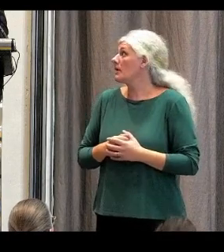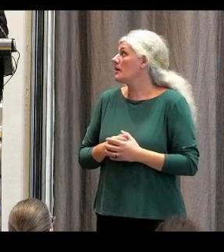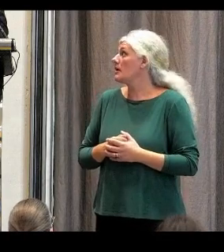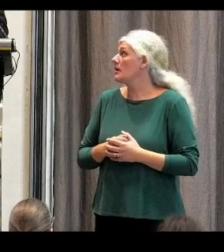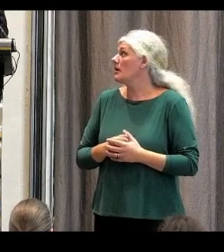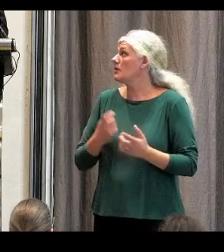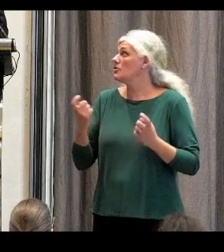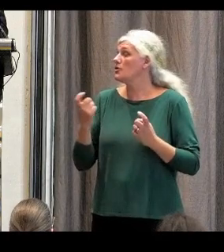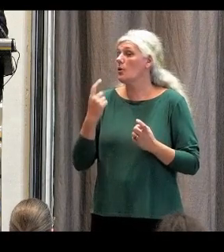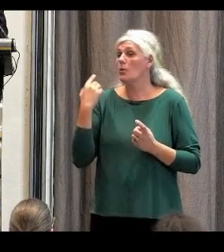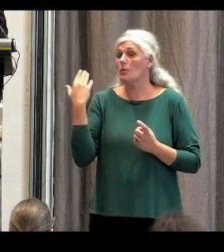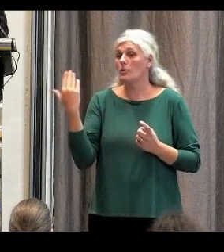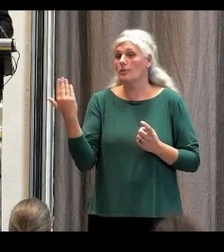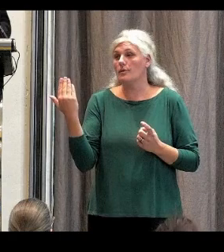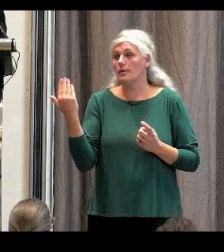So